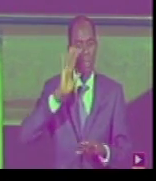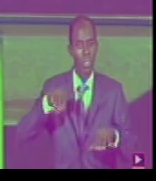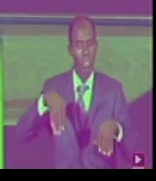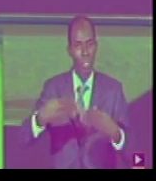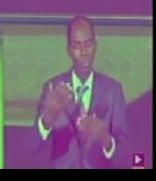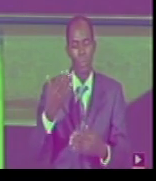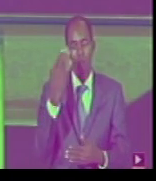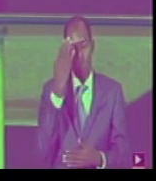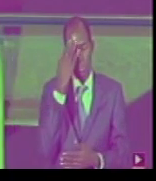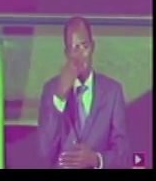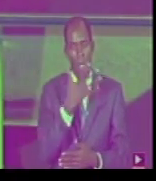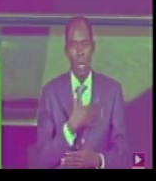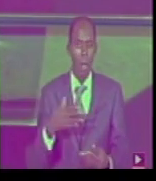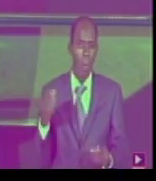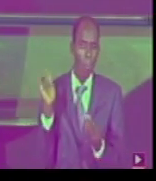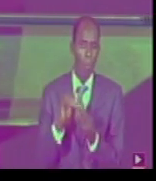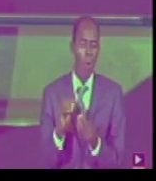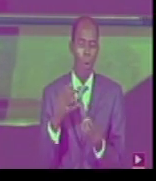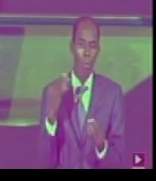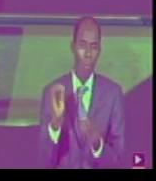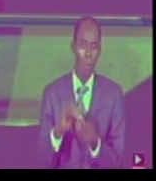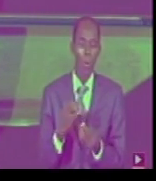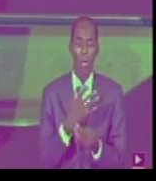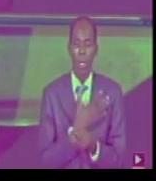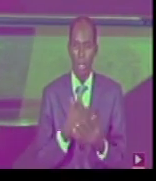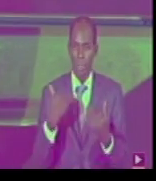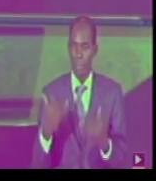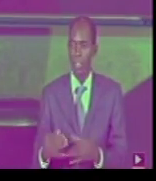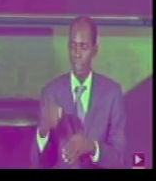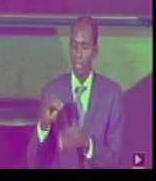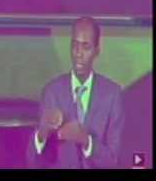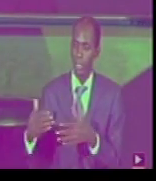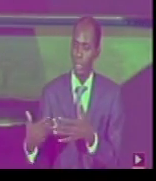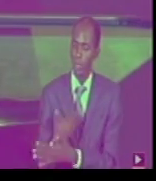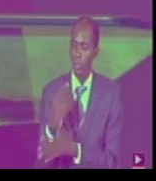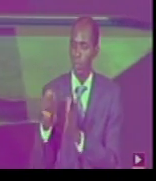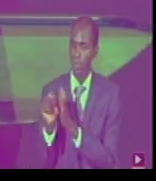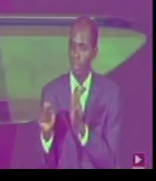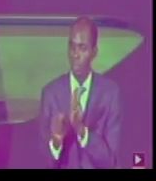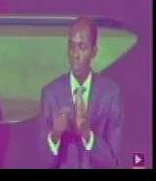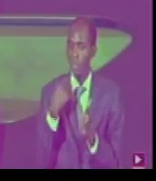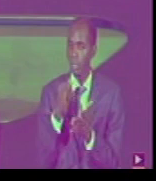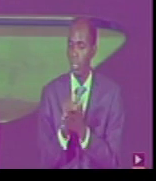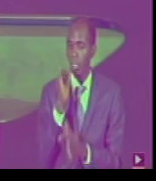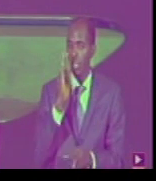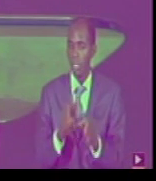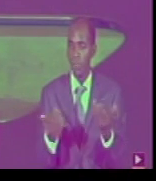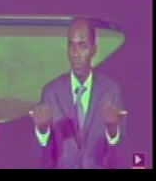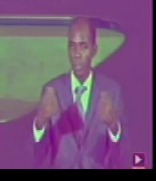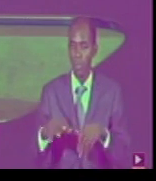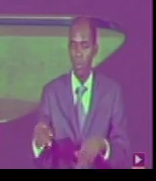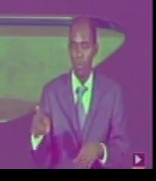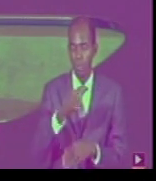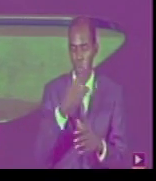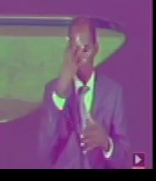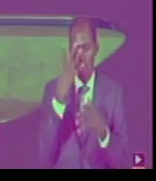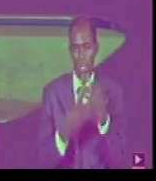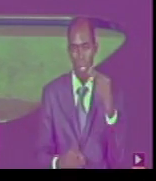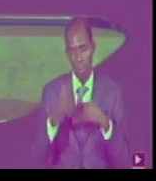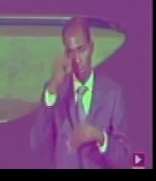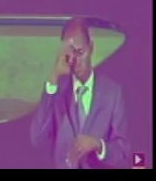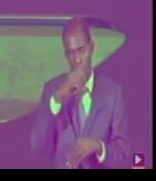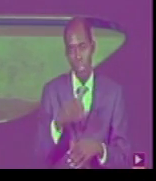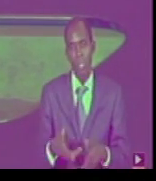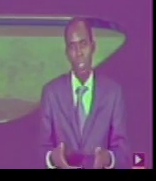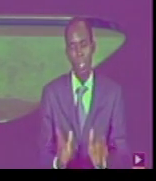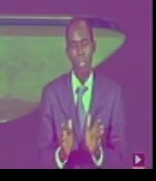you more. And we come to the New Testament, and it says, if any of you lack wisdom, let him ask of God,